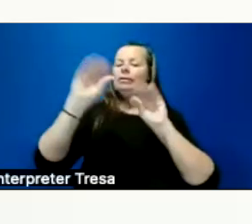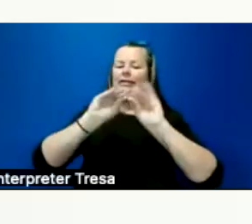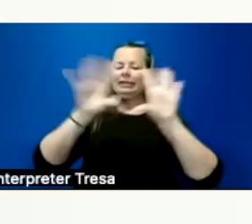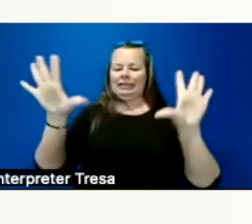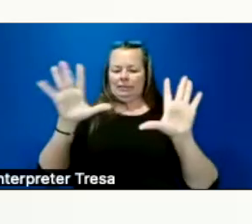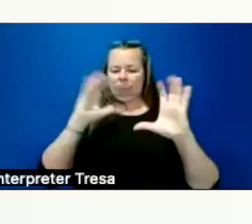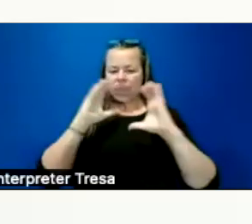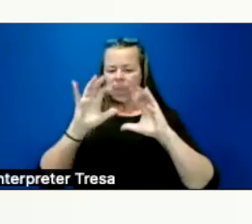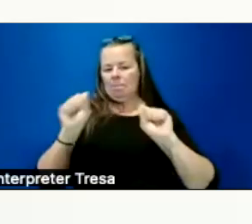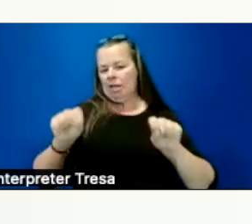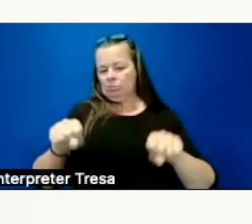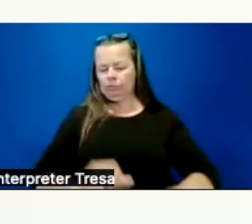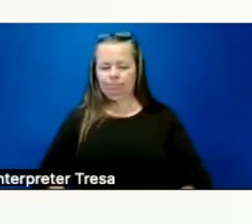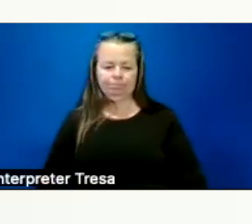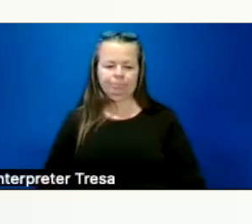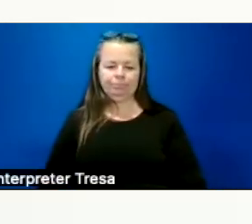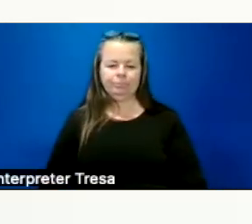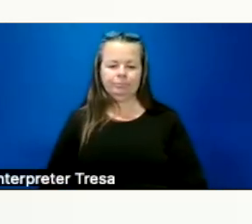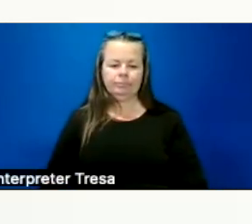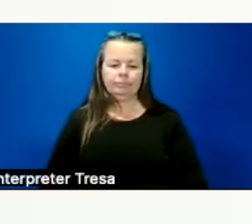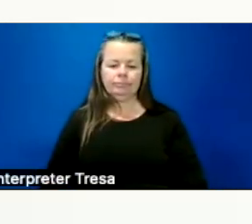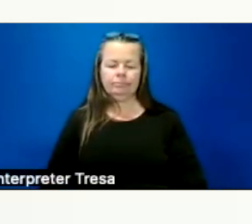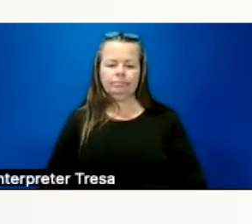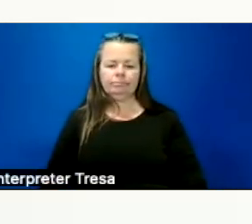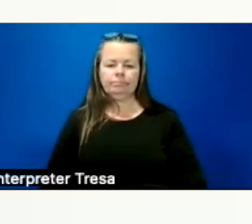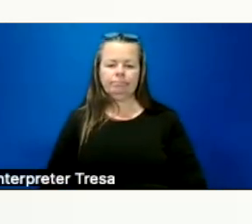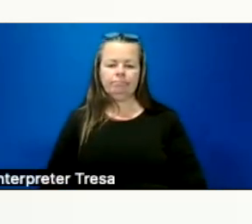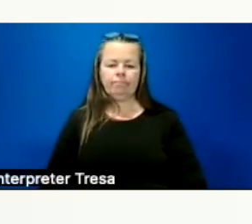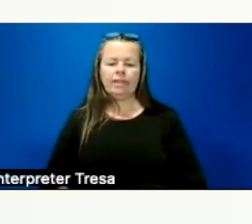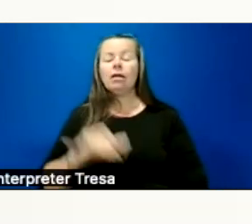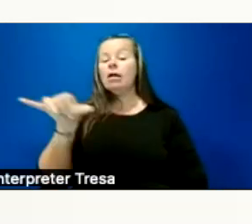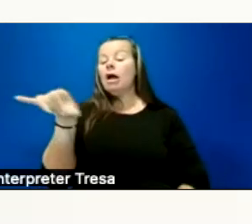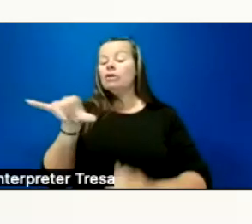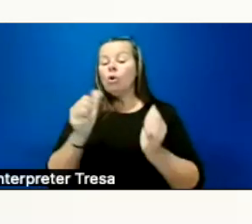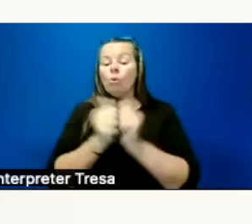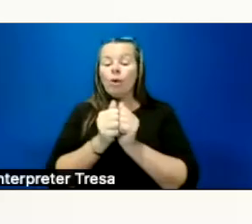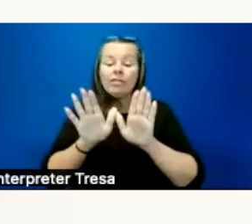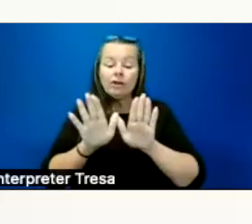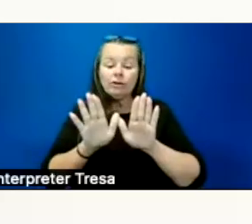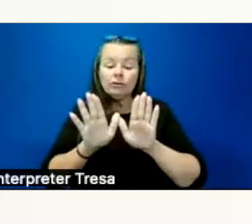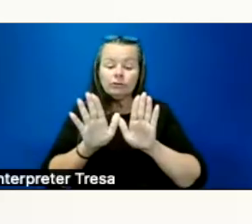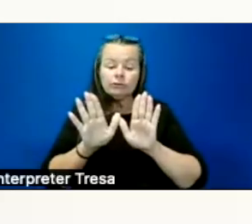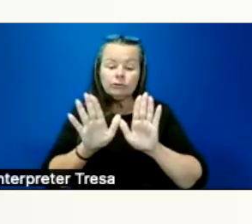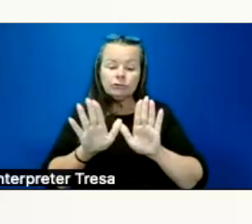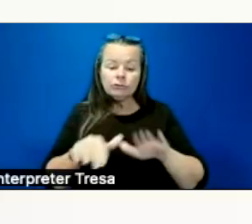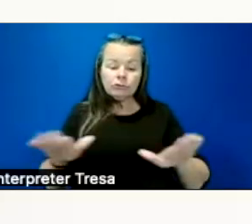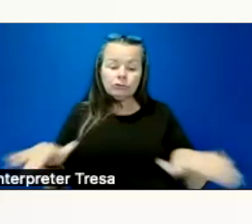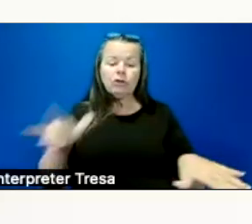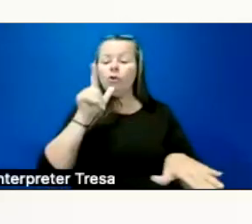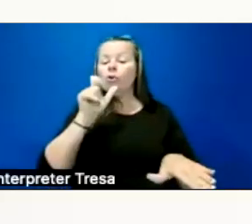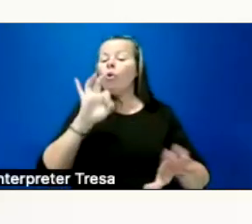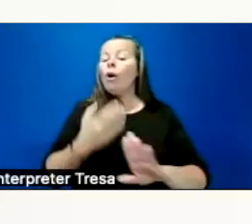communication possible. Also with children, there is children which are pre-verbal, so maybe before they will learn how